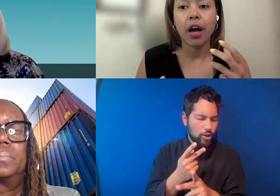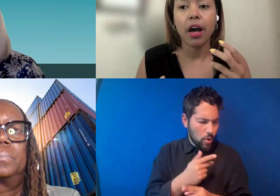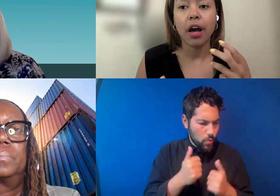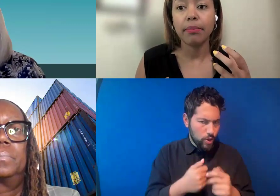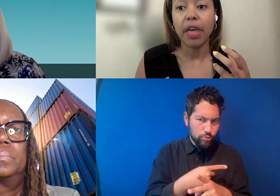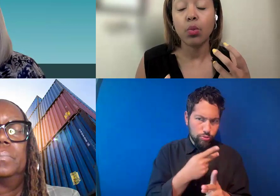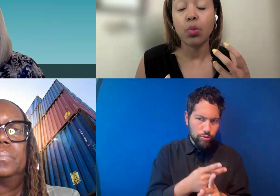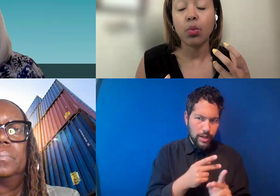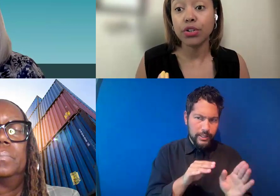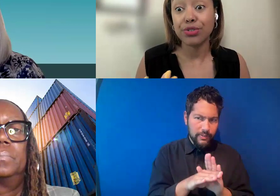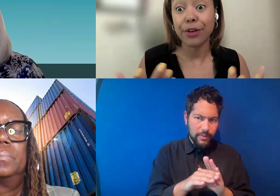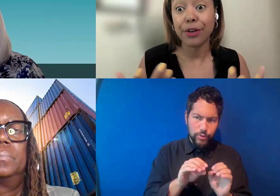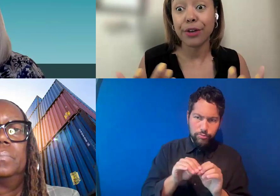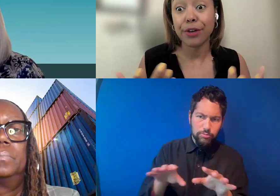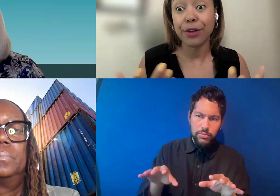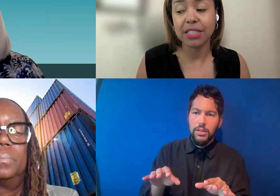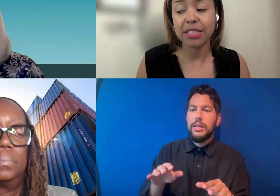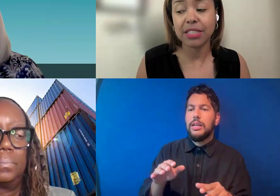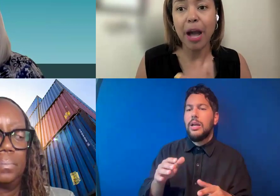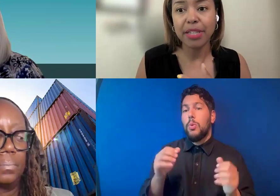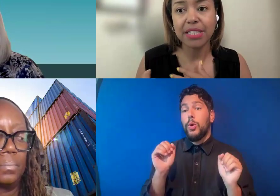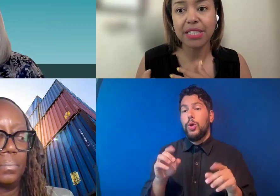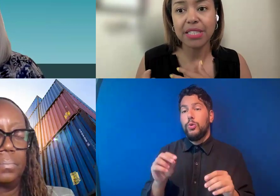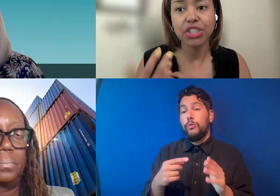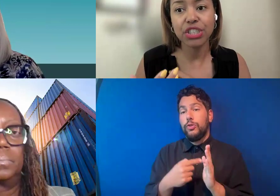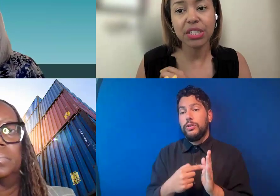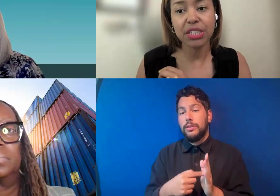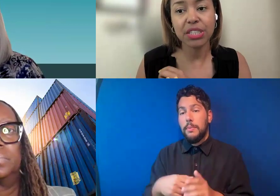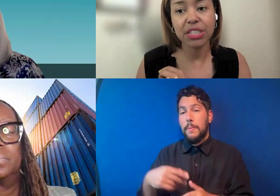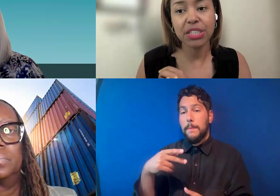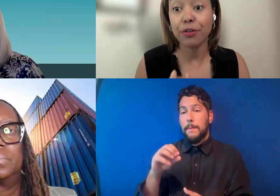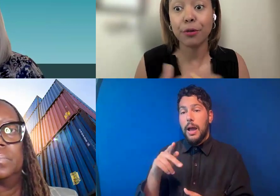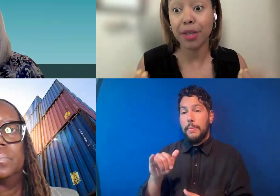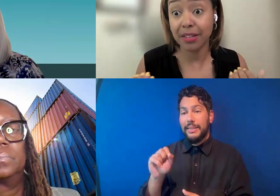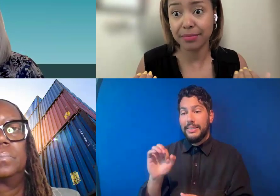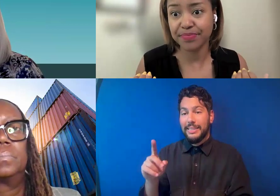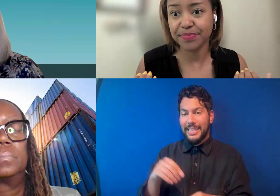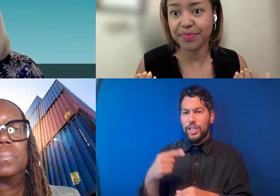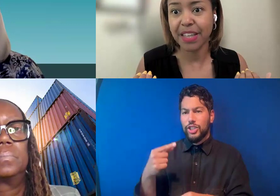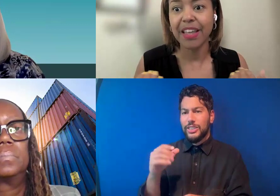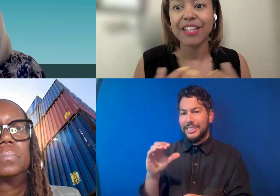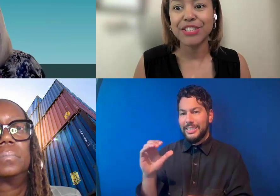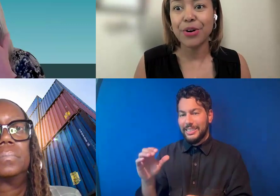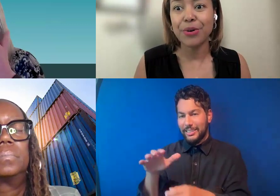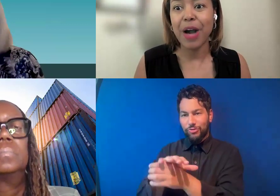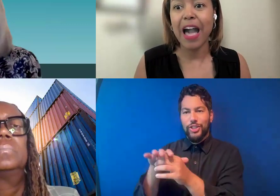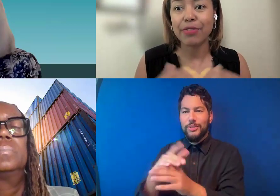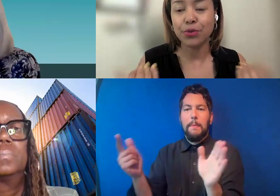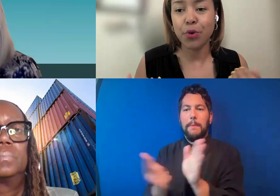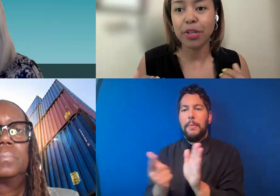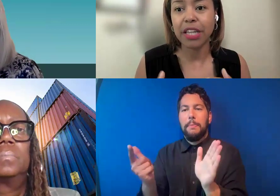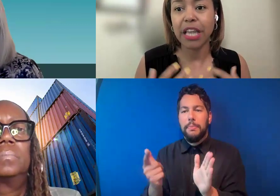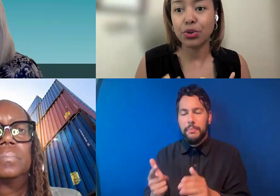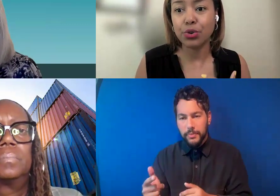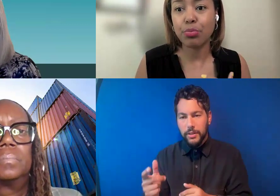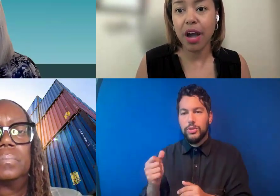with and what we could do. Like, for instance, poppy seeds in the GCC region are forbidden. So